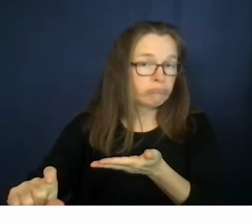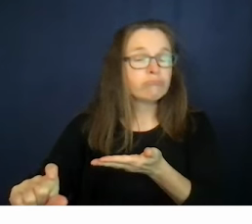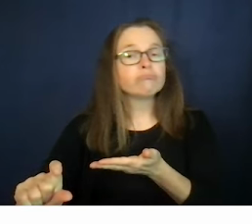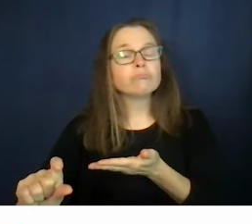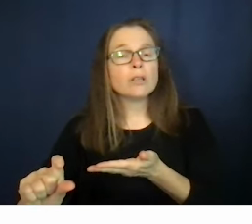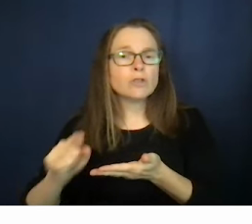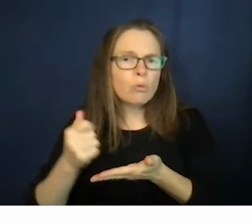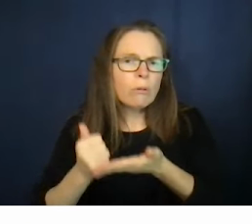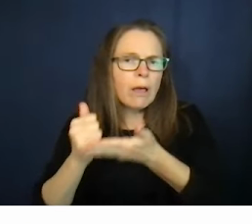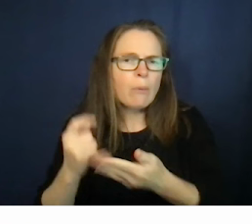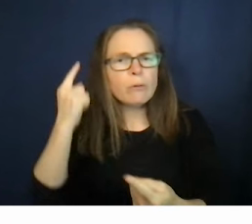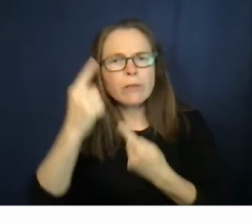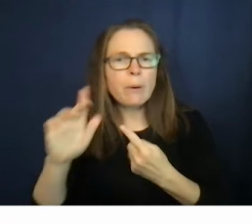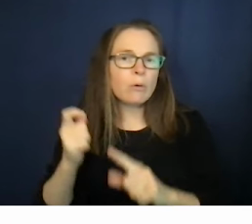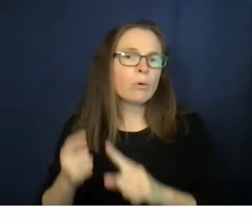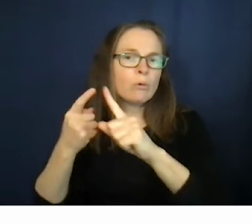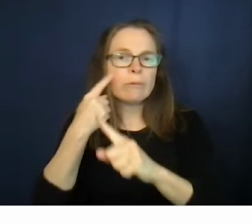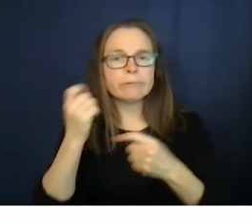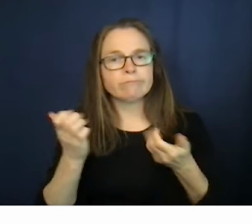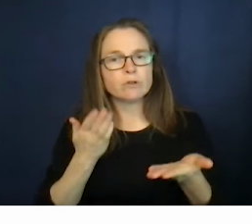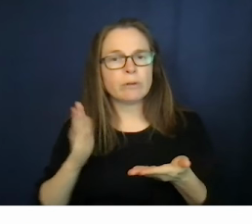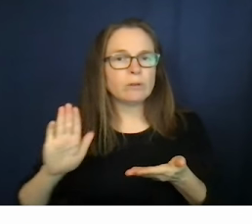your community.